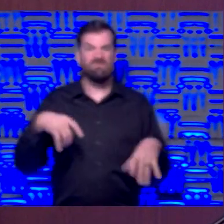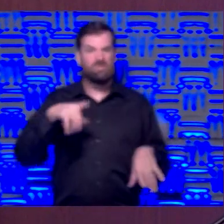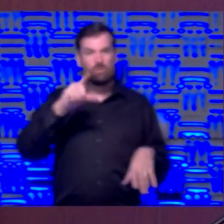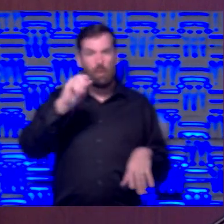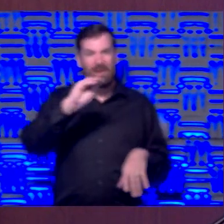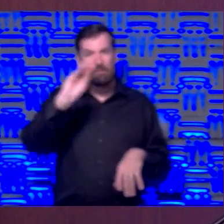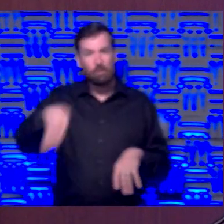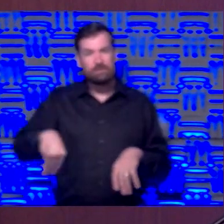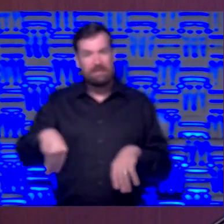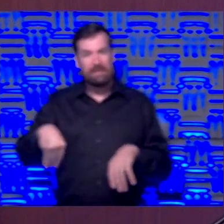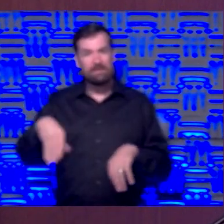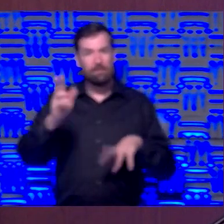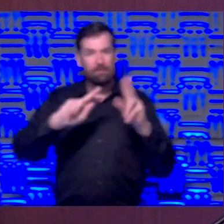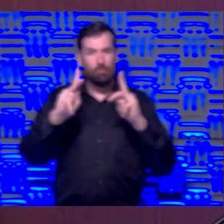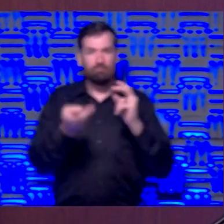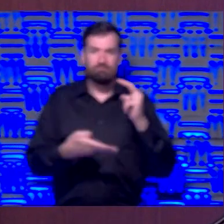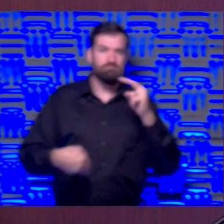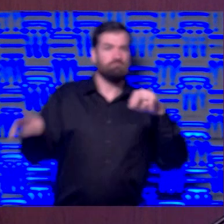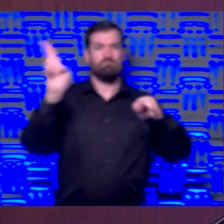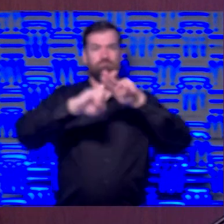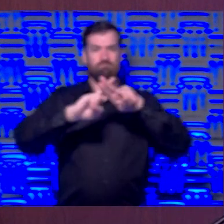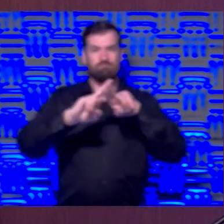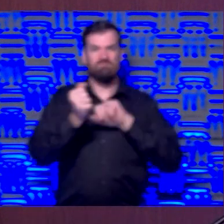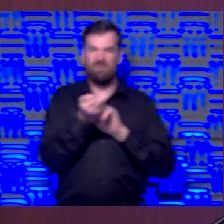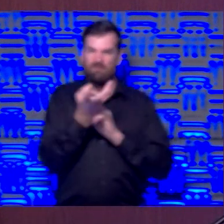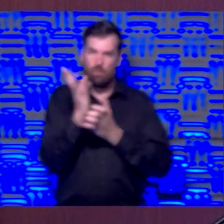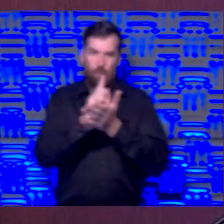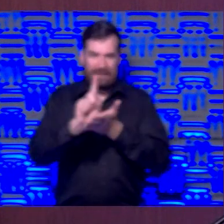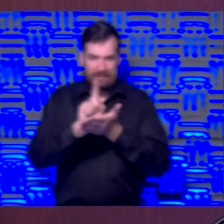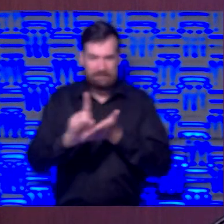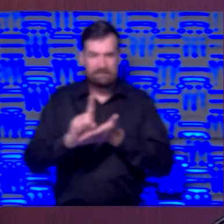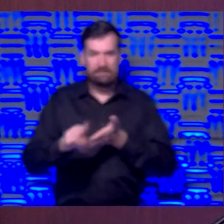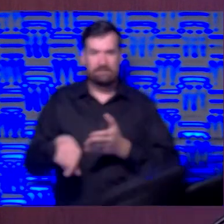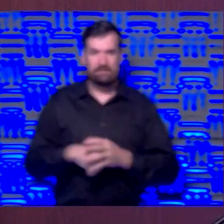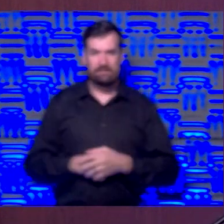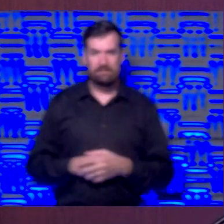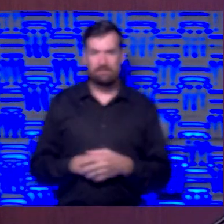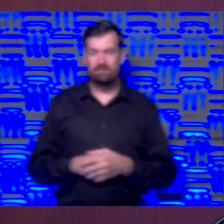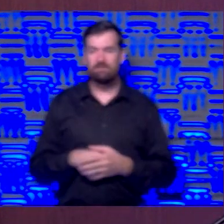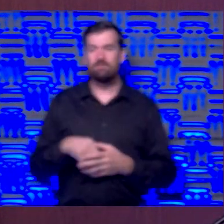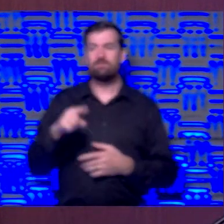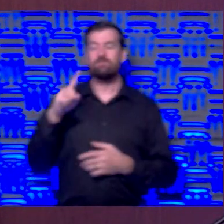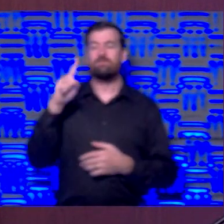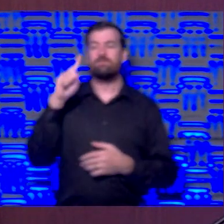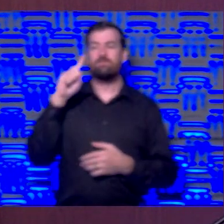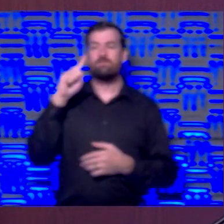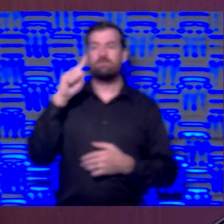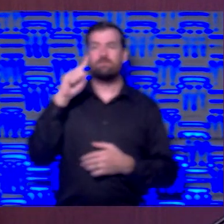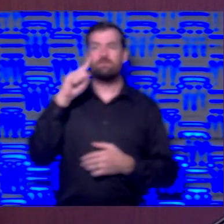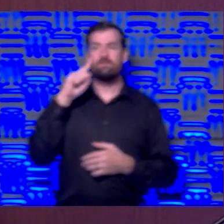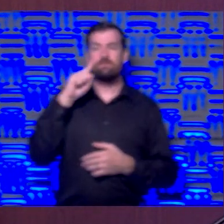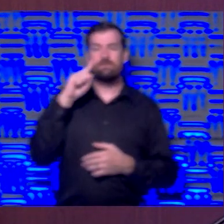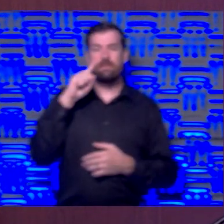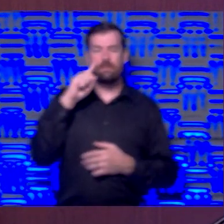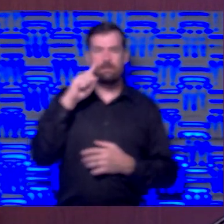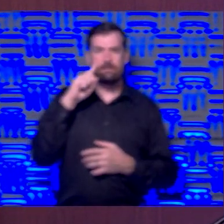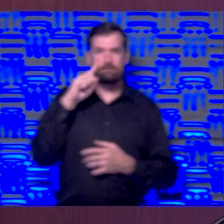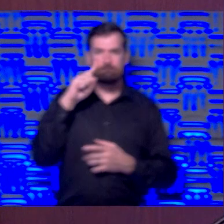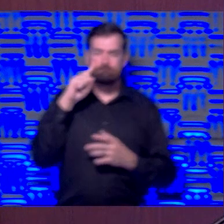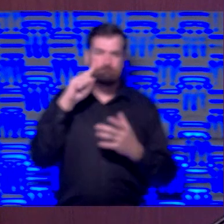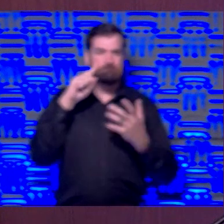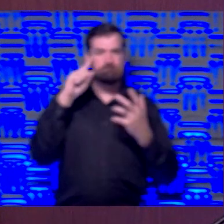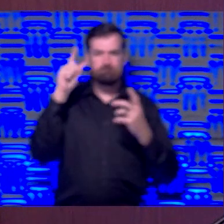20%. In a few weeks. And so it's crazy. Thinking through the logistics of that and working with the